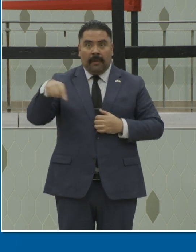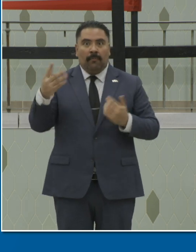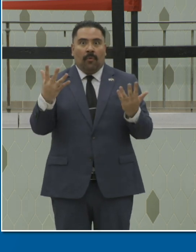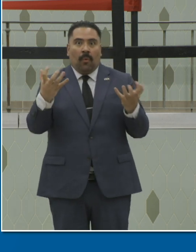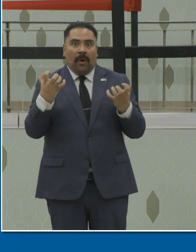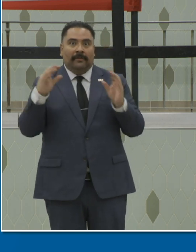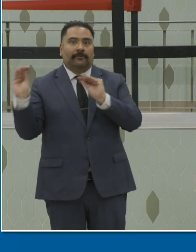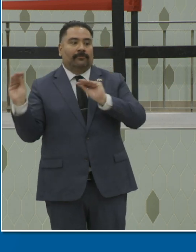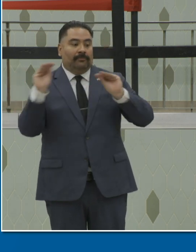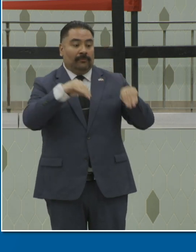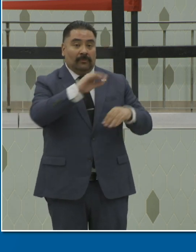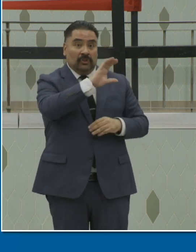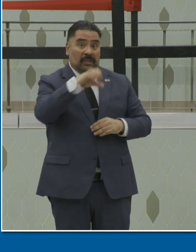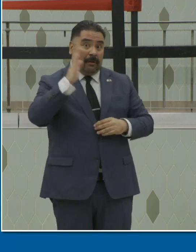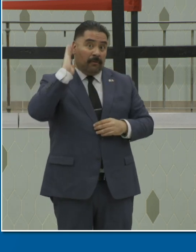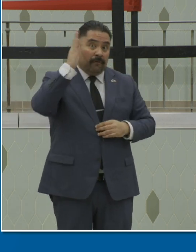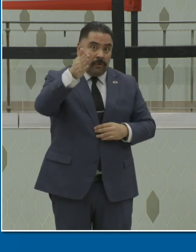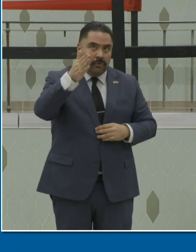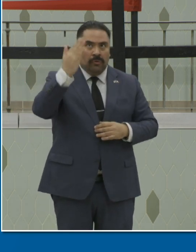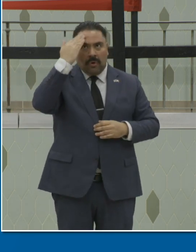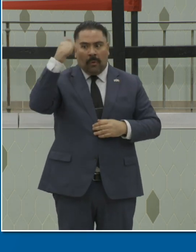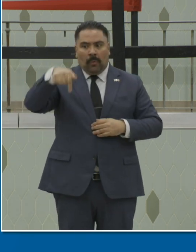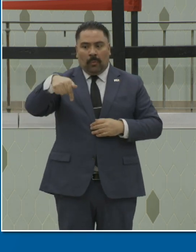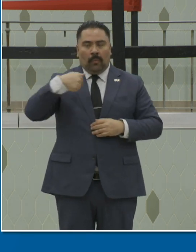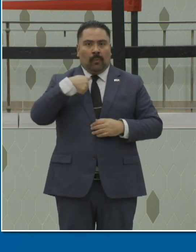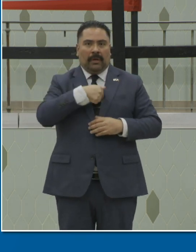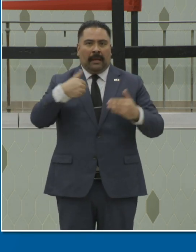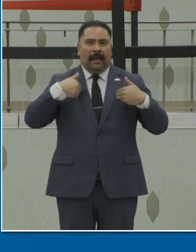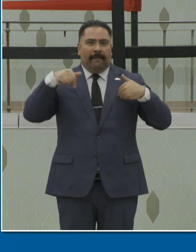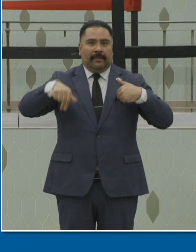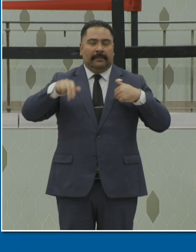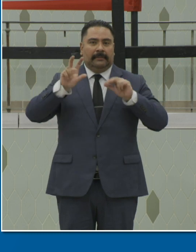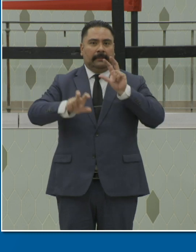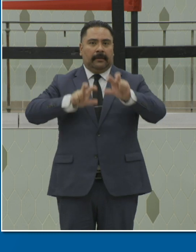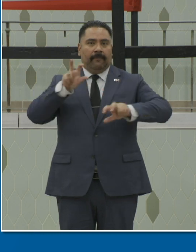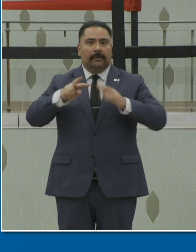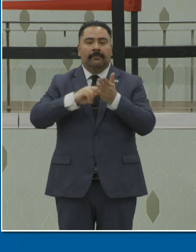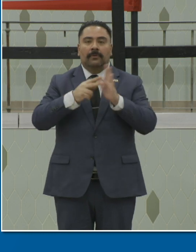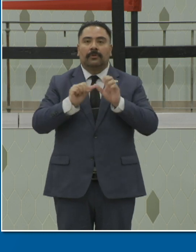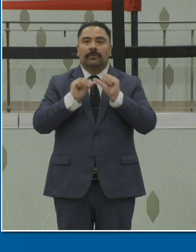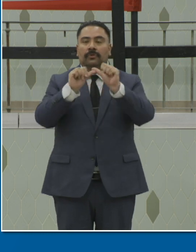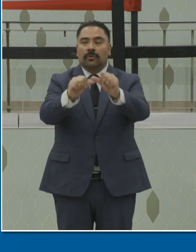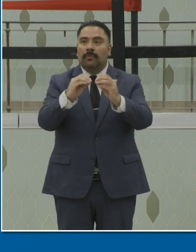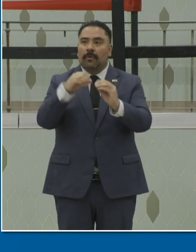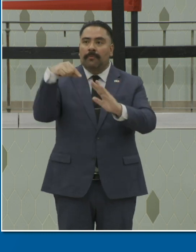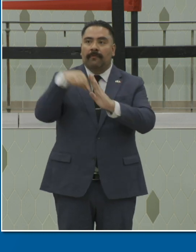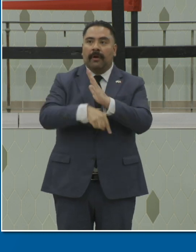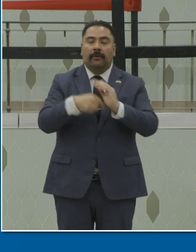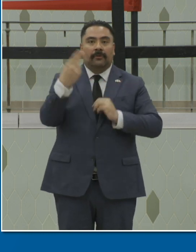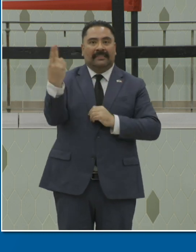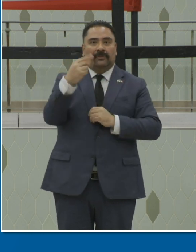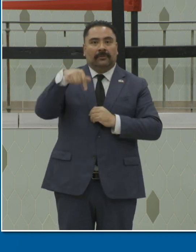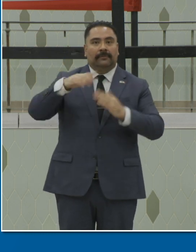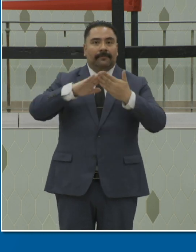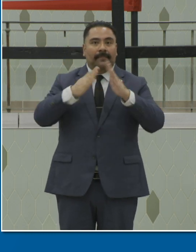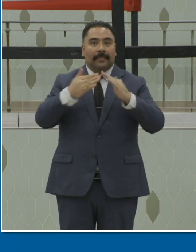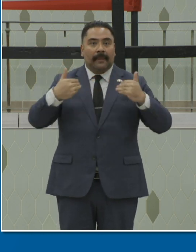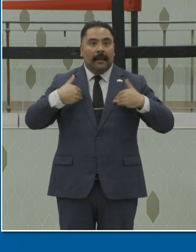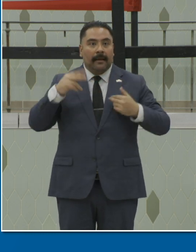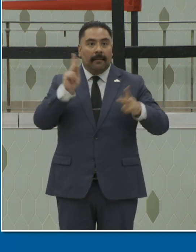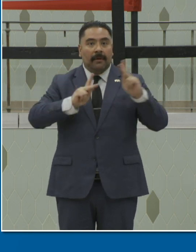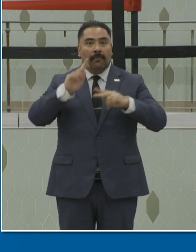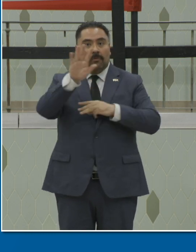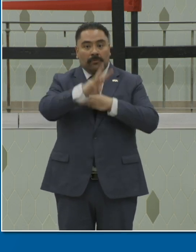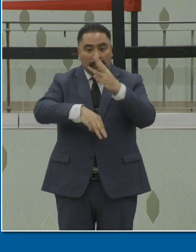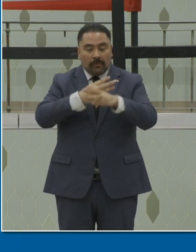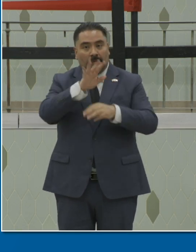home one day, to know that we have this investment, it's a continuation of the deep and profound history that this city has to people all